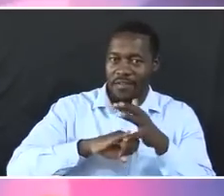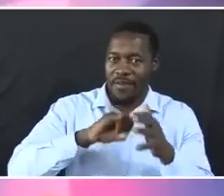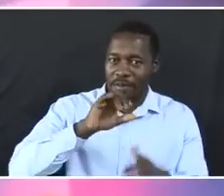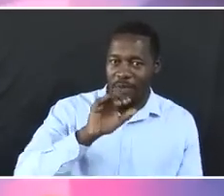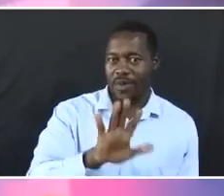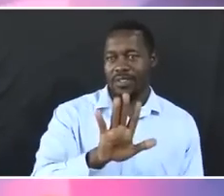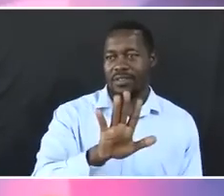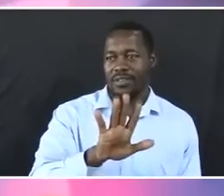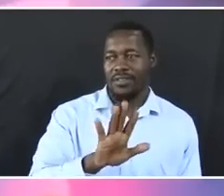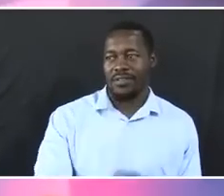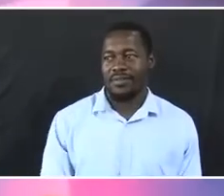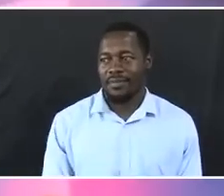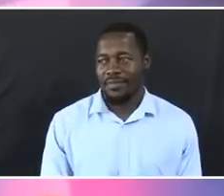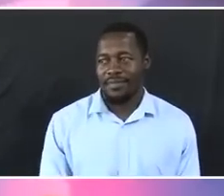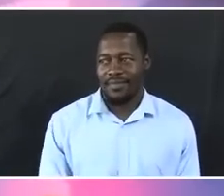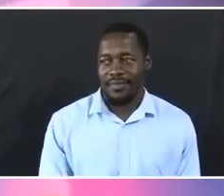Mikai.